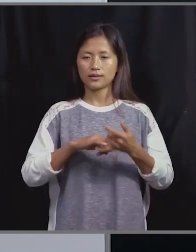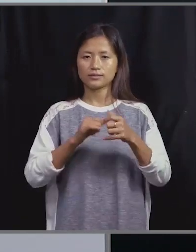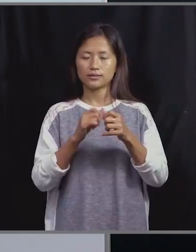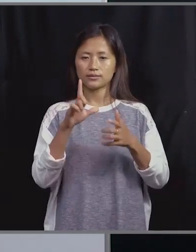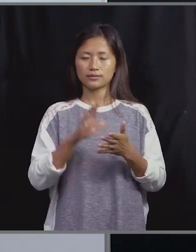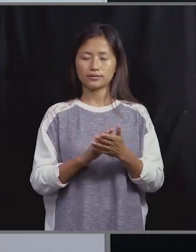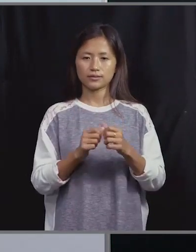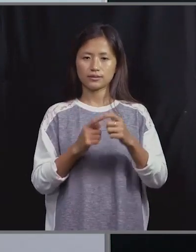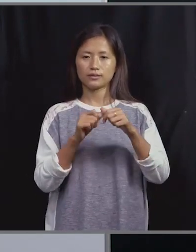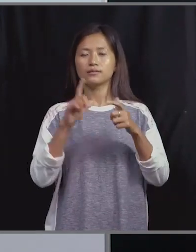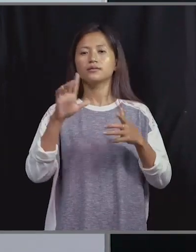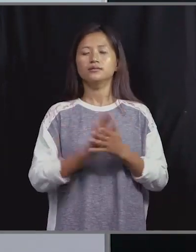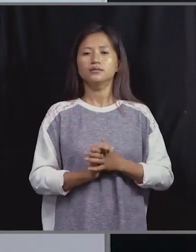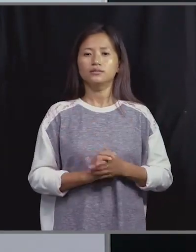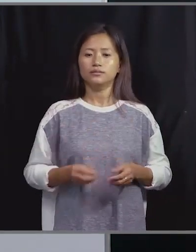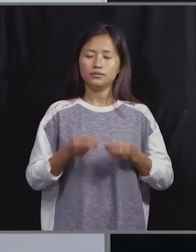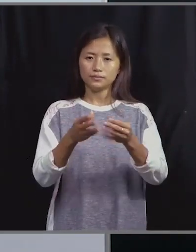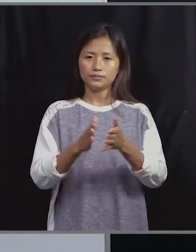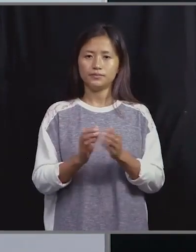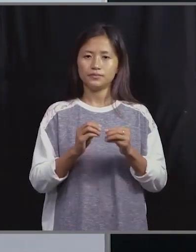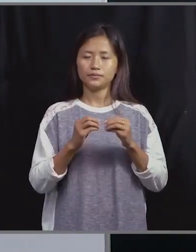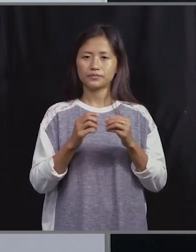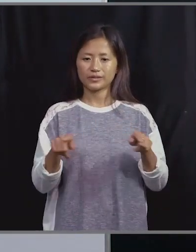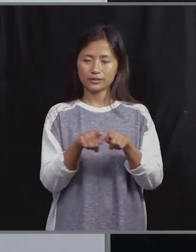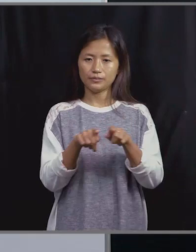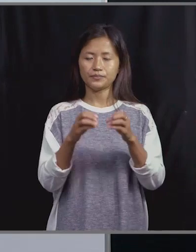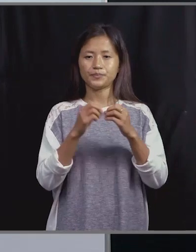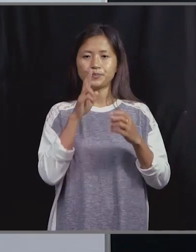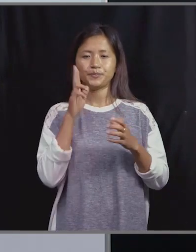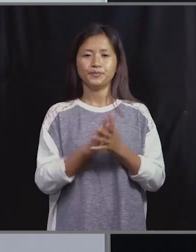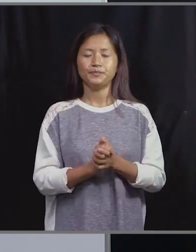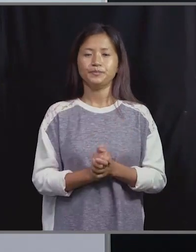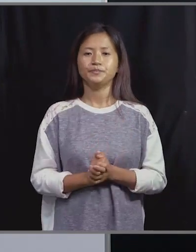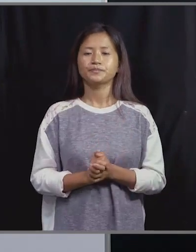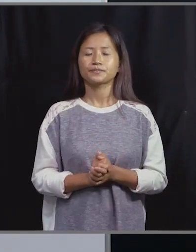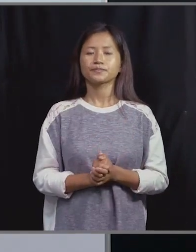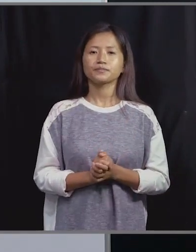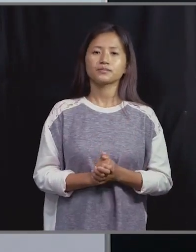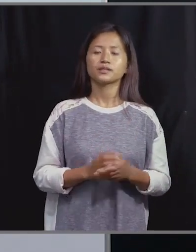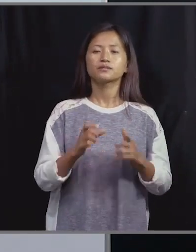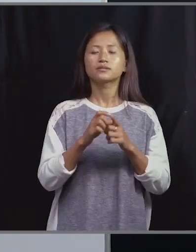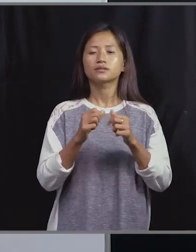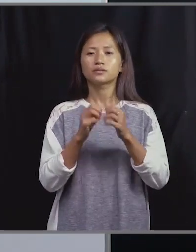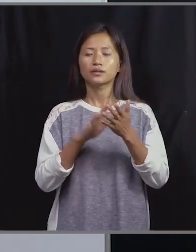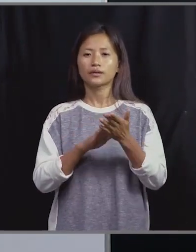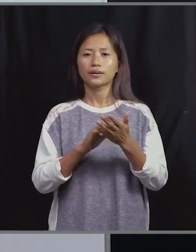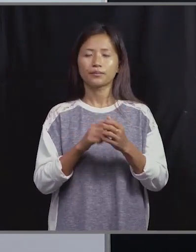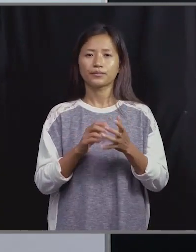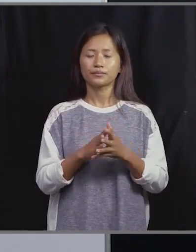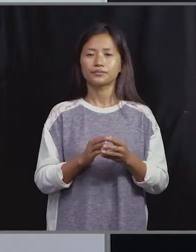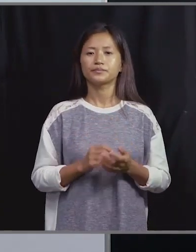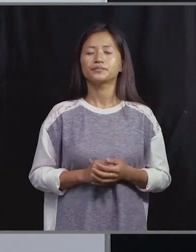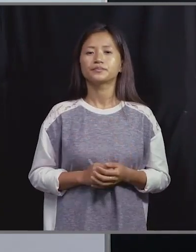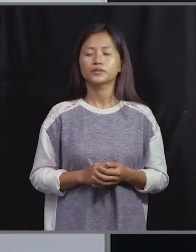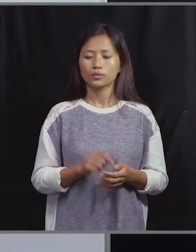by the Zamindars as well as the British. And this Damin-e-Ko is a Persian